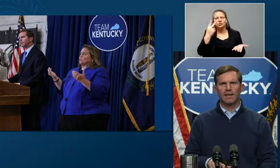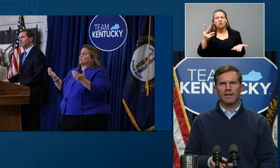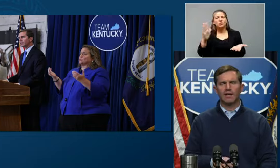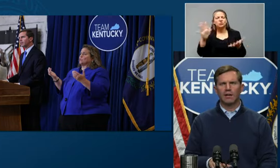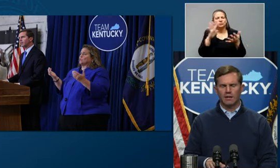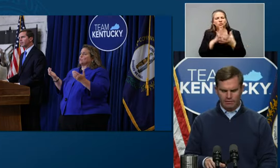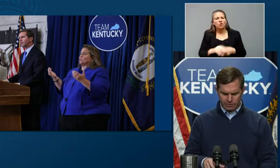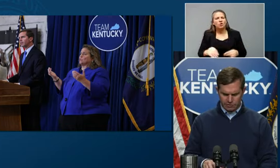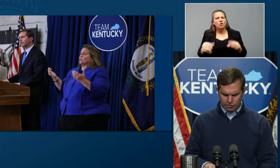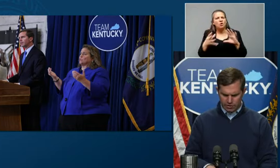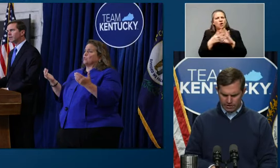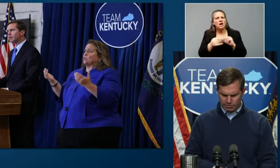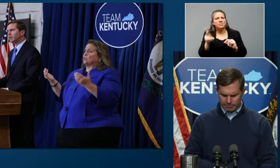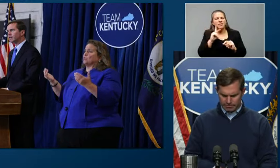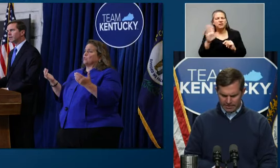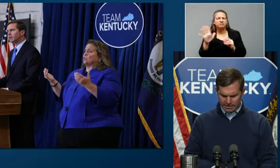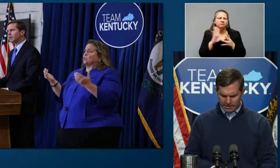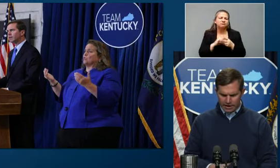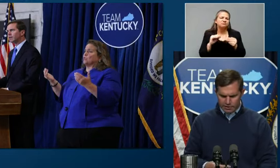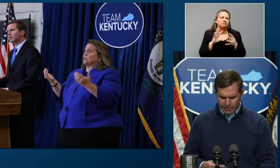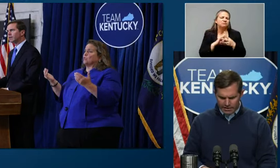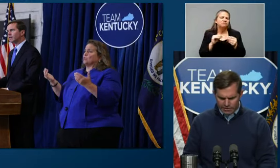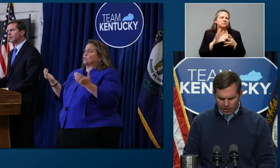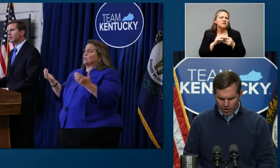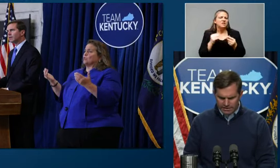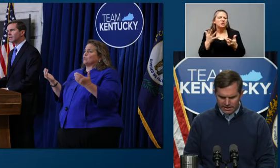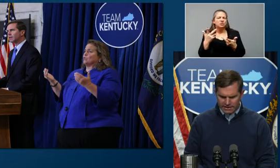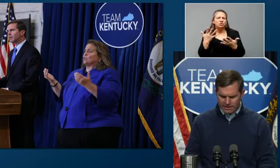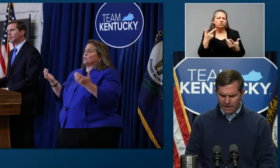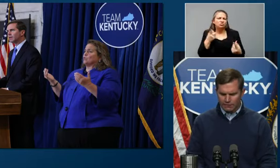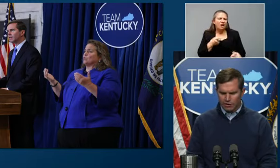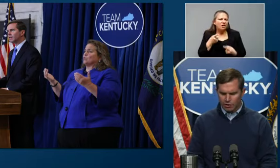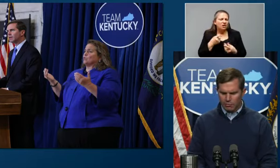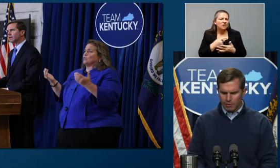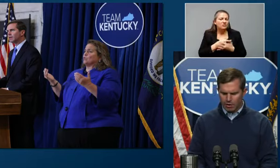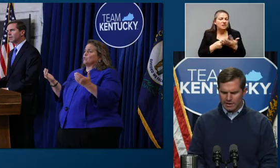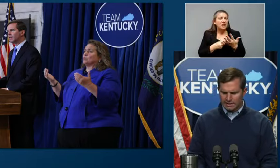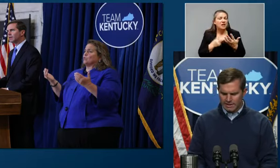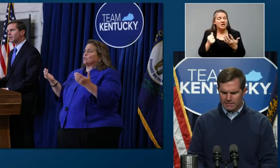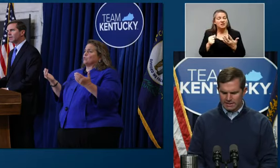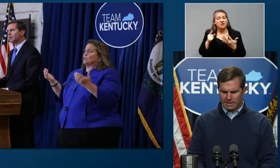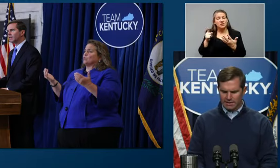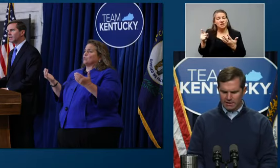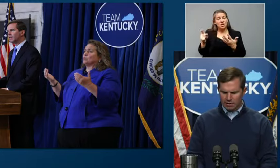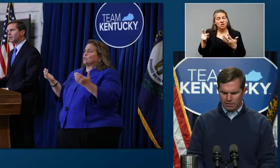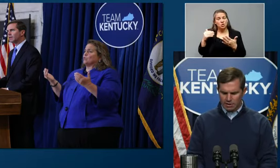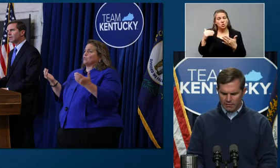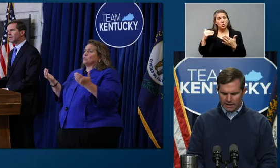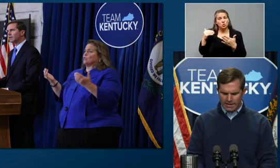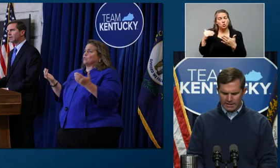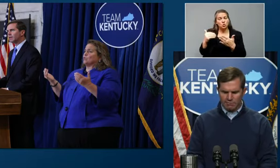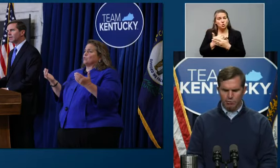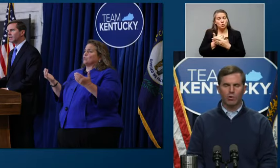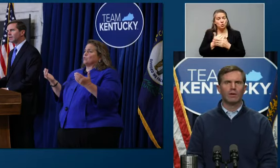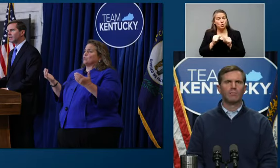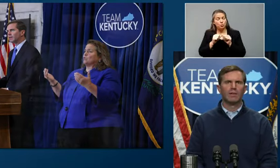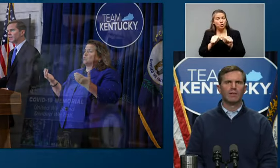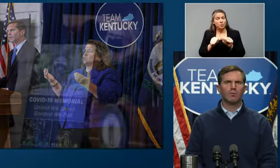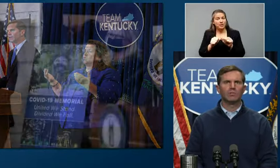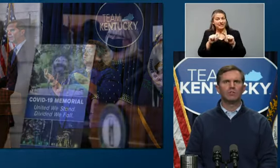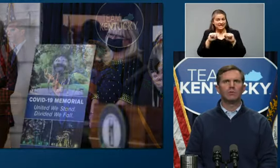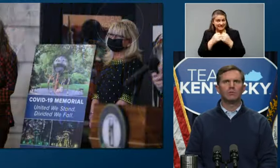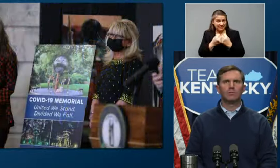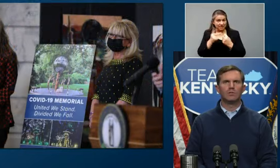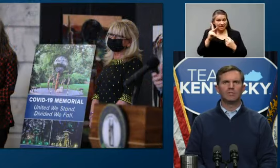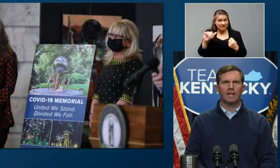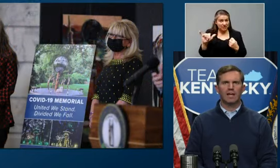loss and of struggle. I also announced the artist and design of a new permanent Team Kentucky COVID-19 memorial